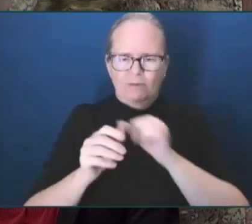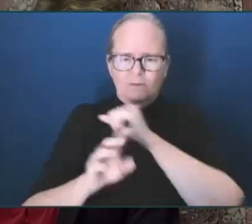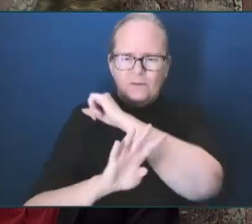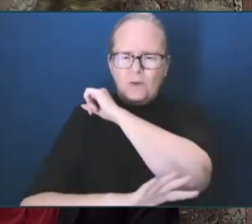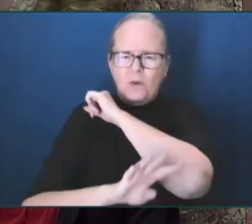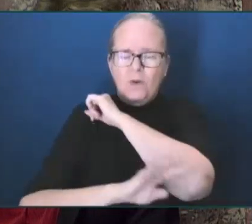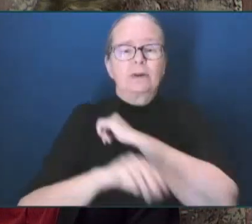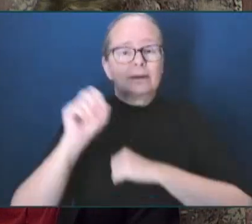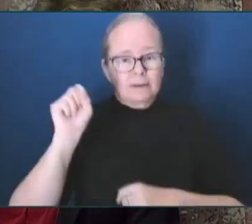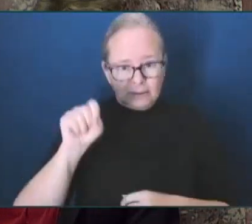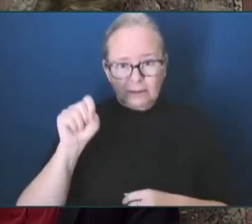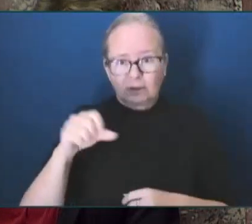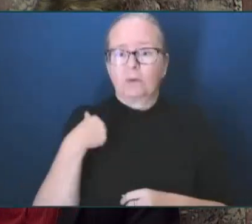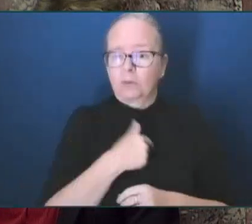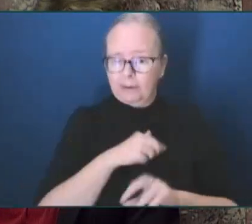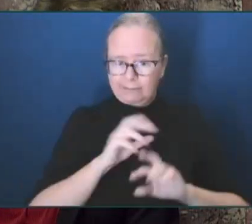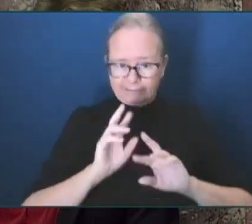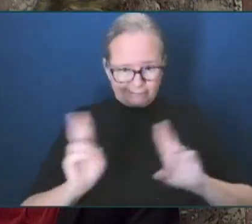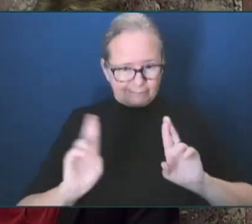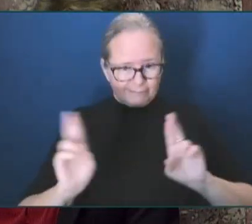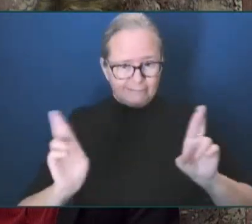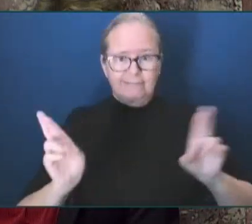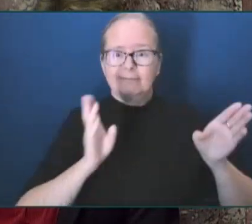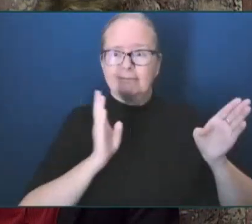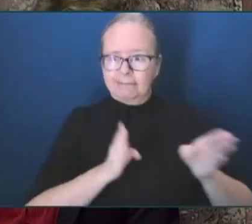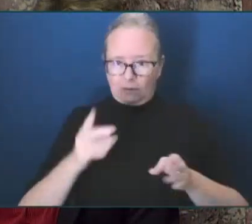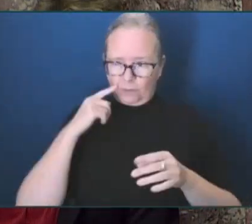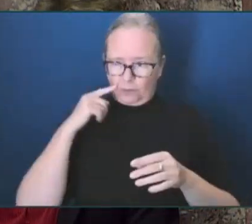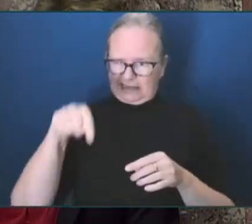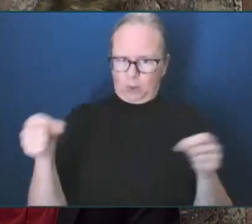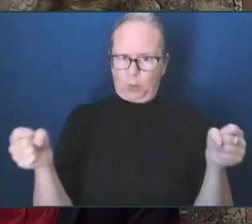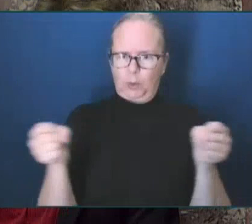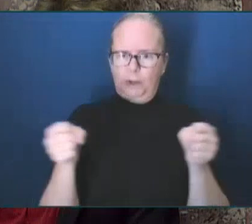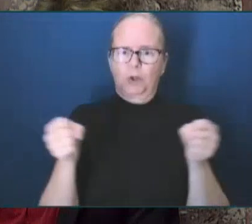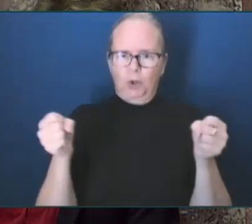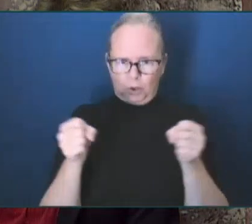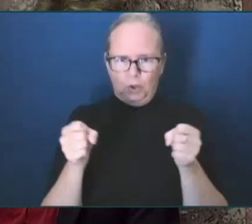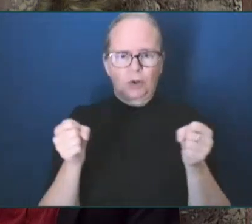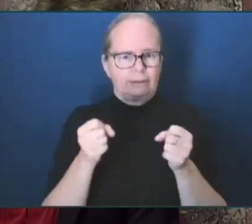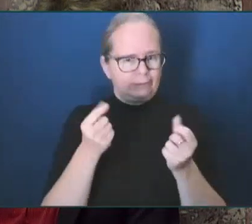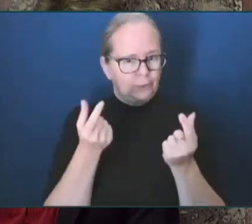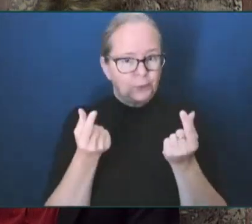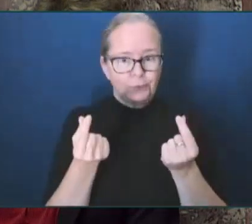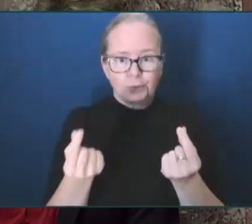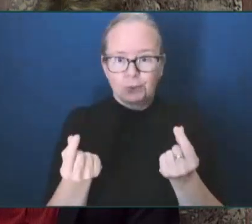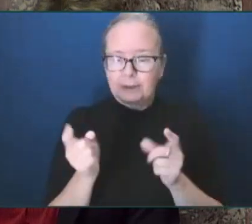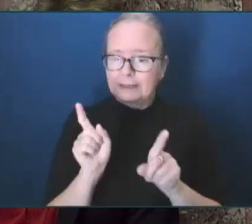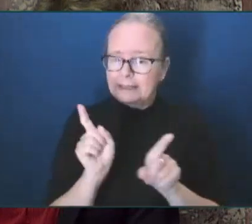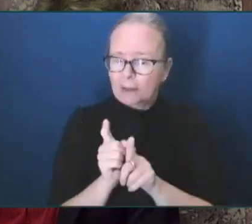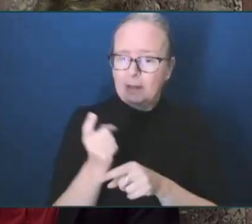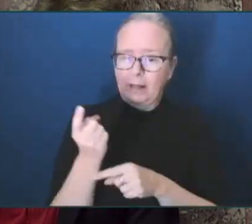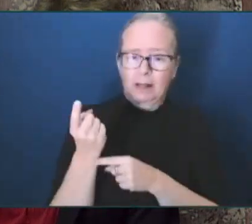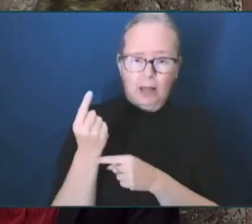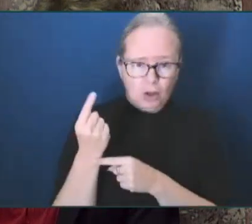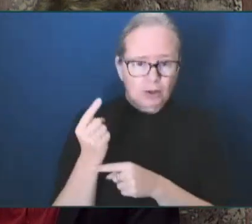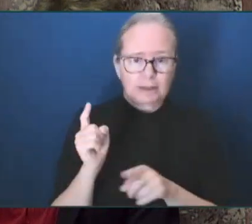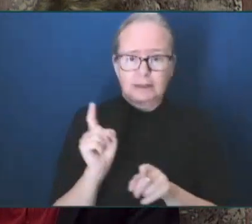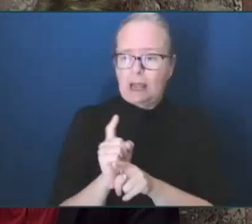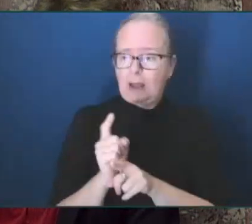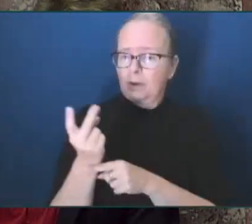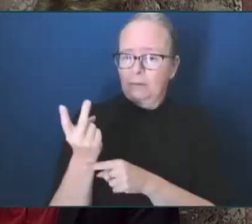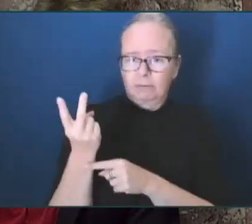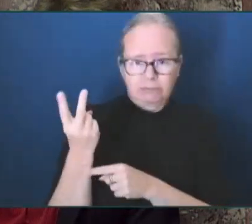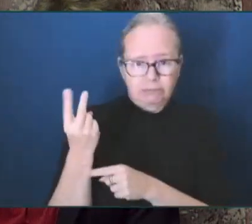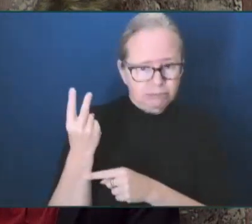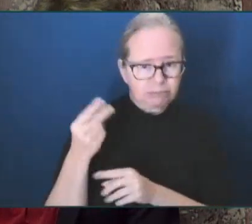would, Honourable Speaker. And we did that in 2021, and we did that in 2020, and we delivered on